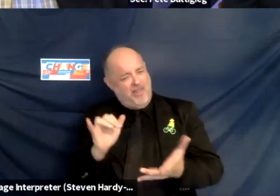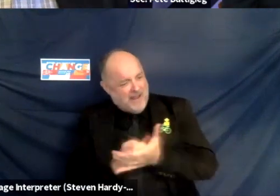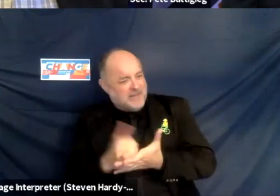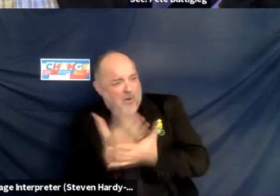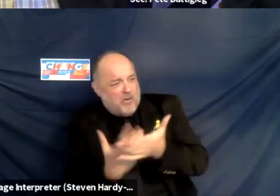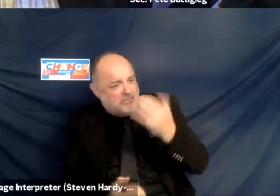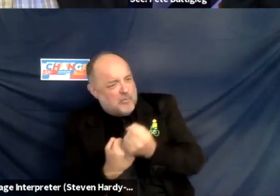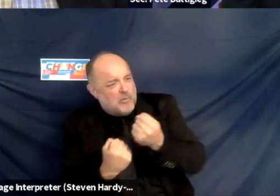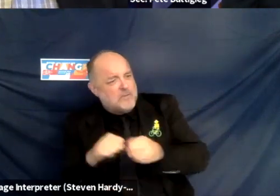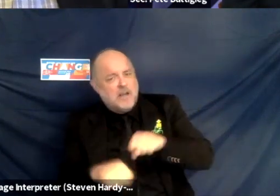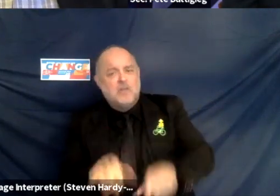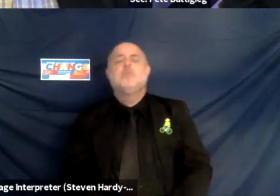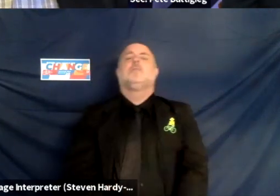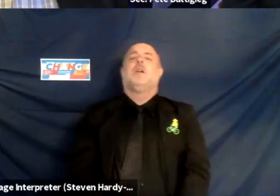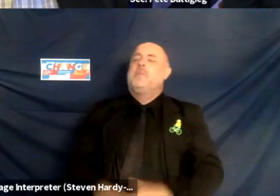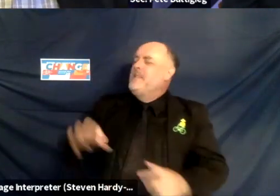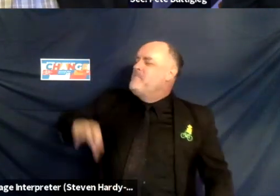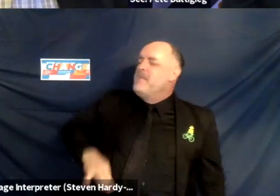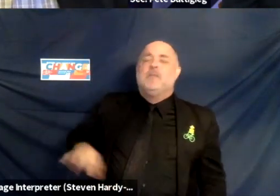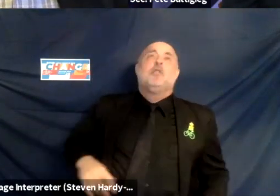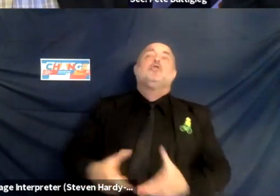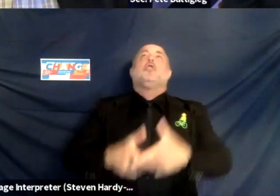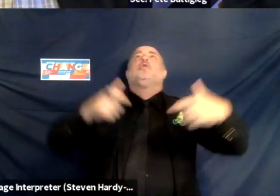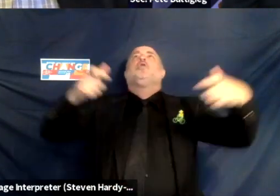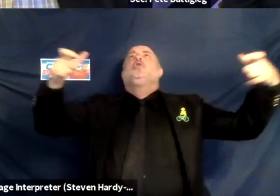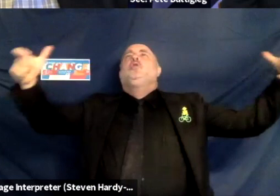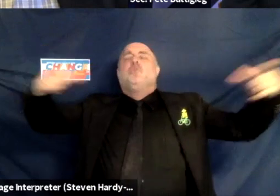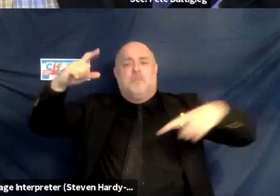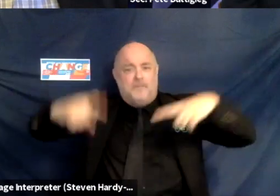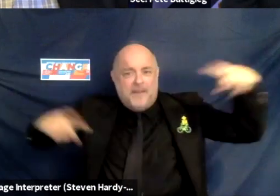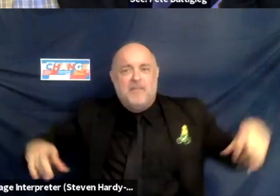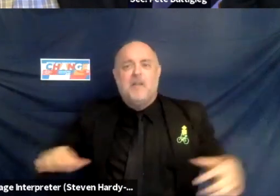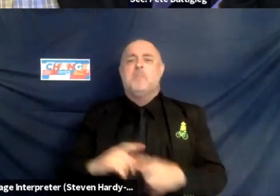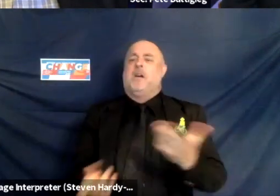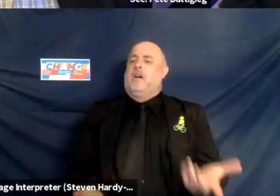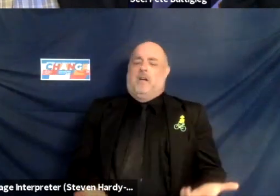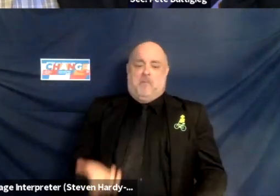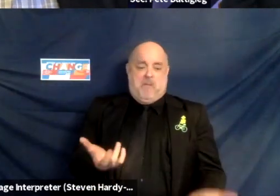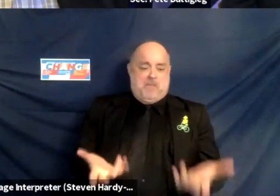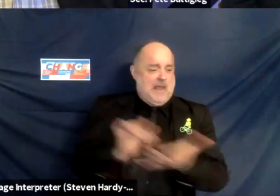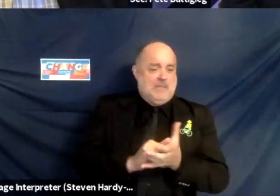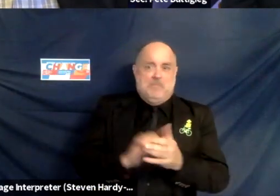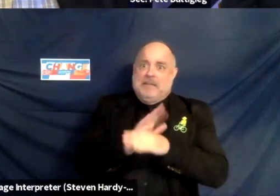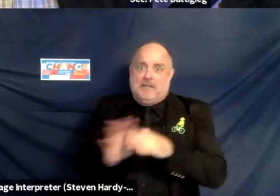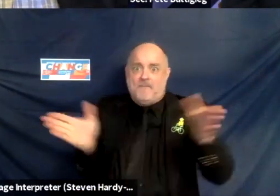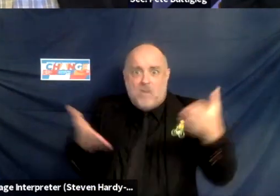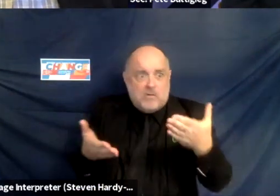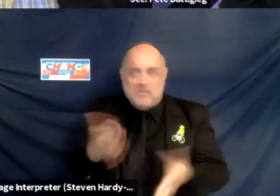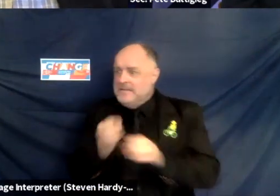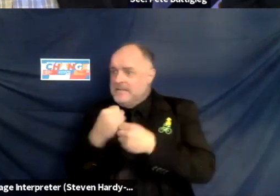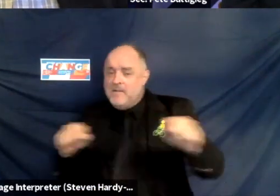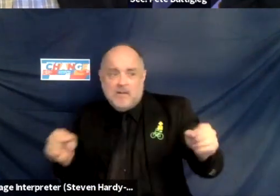cycling. But the benefits are so large and so varied that you may have that business focus, you may have a safety focus, you may have a